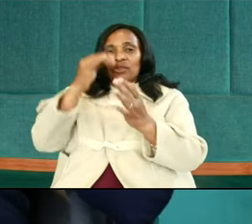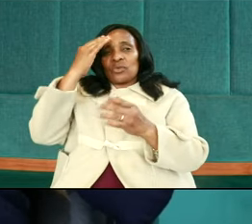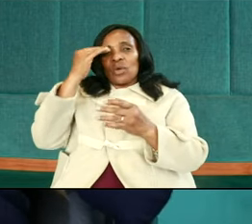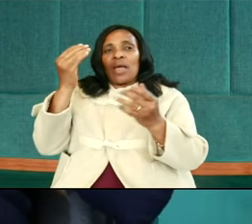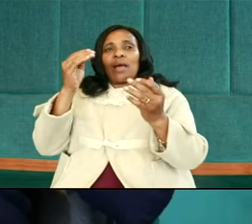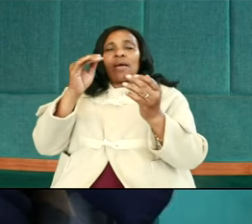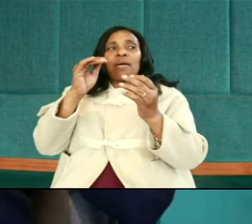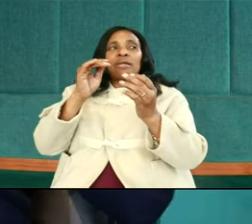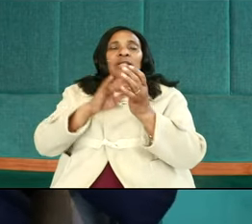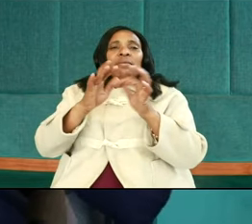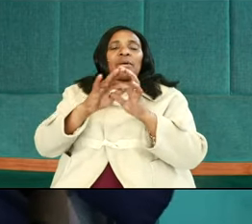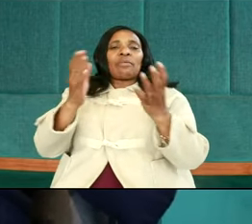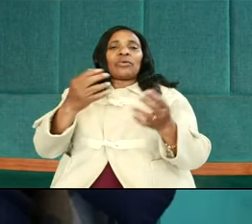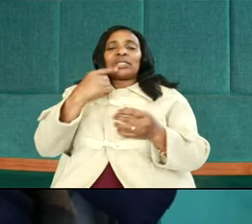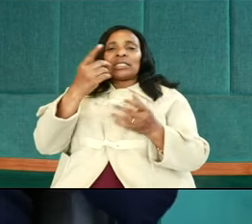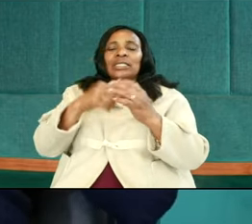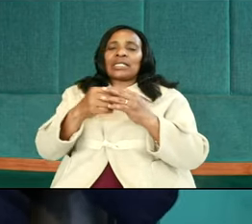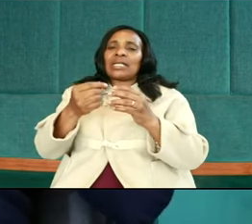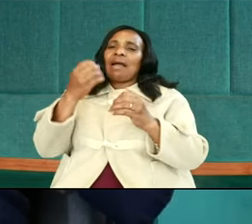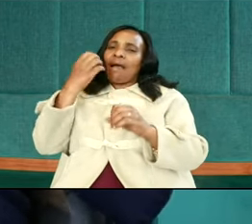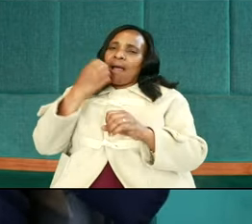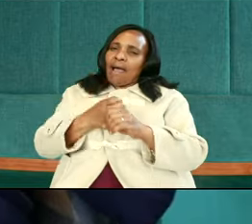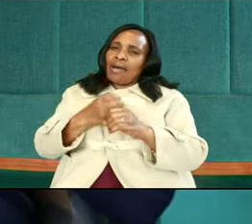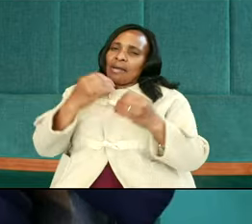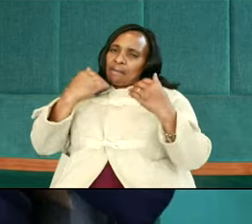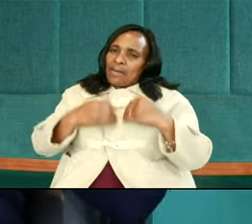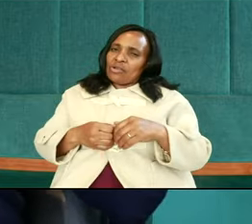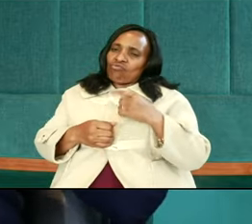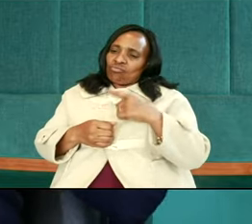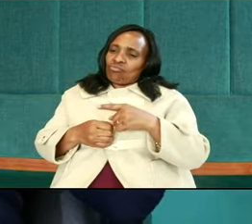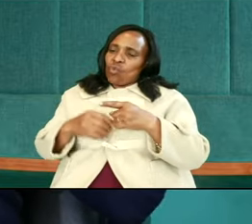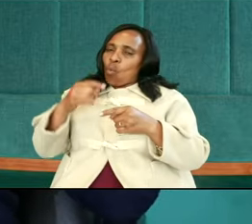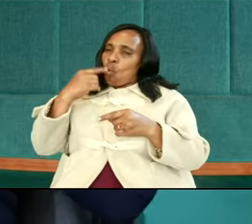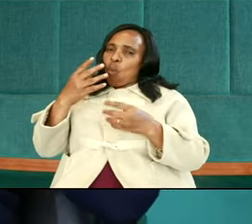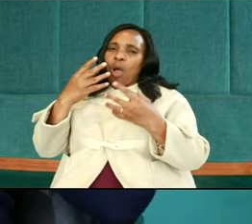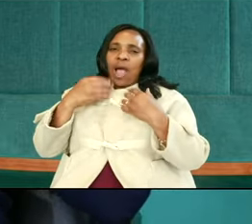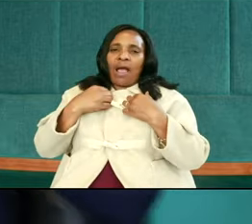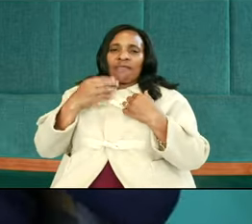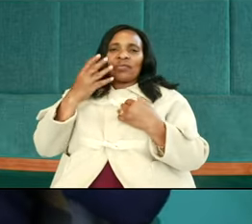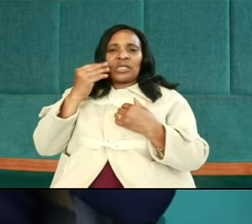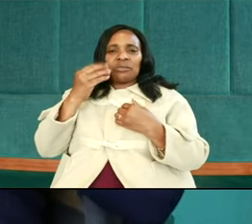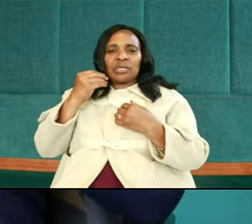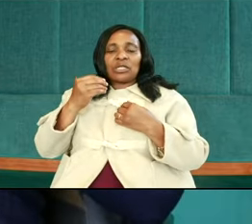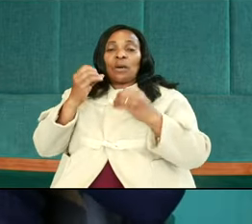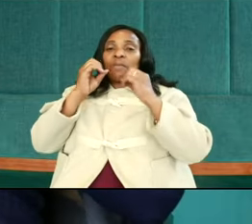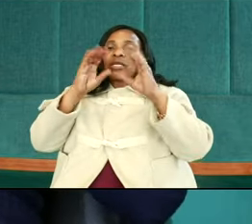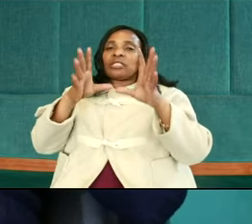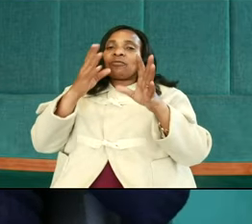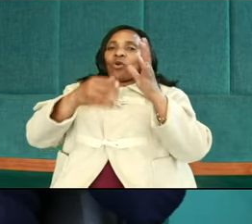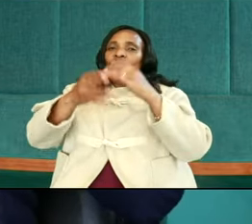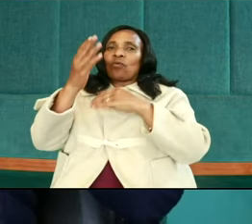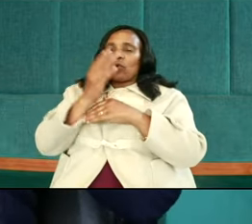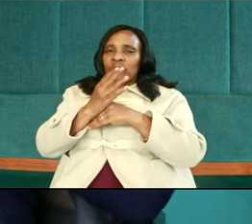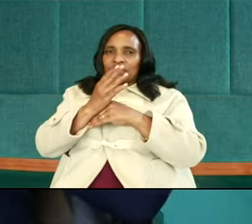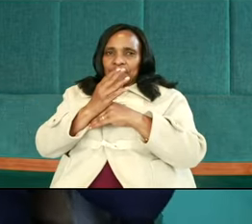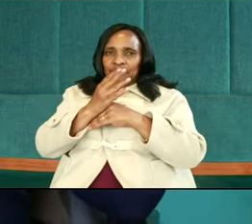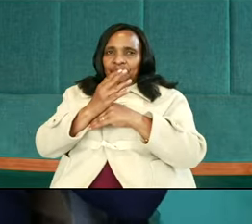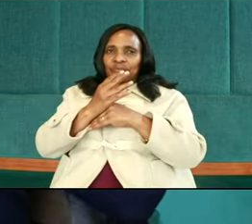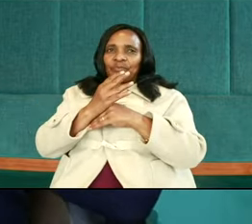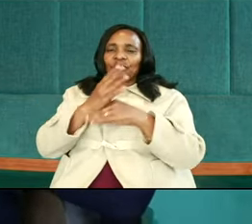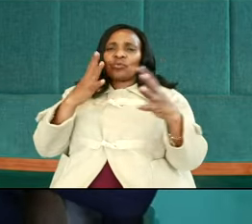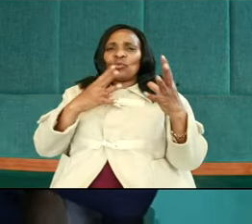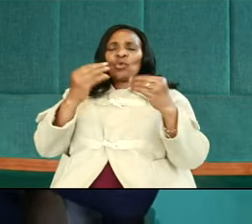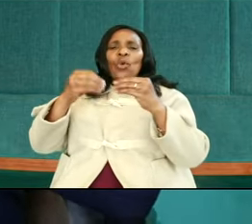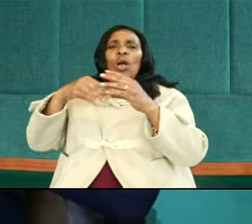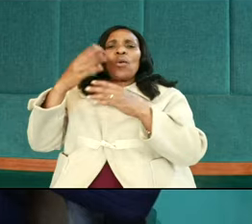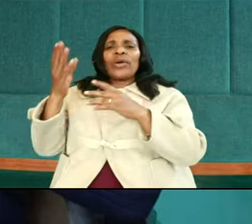comes in and says it is difficult for a person who has experienced like the blessing of God to go